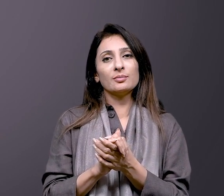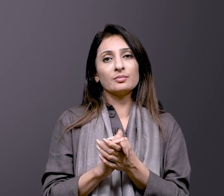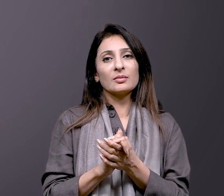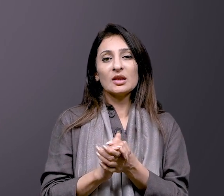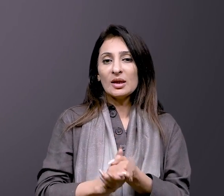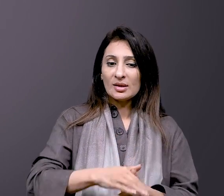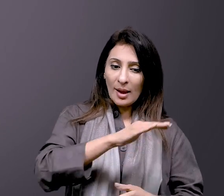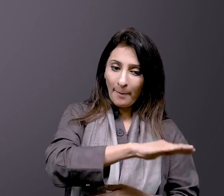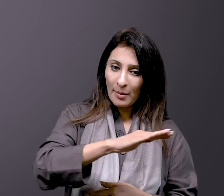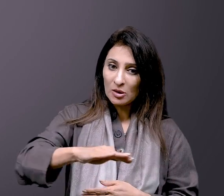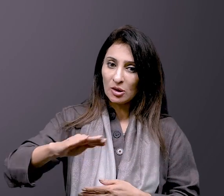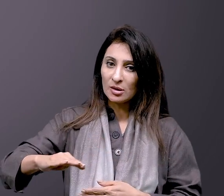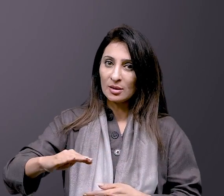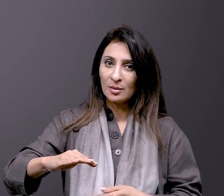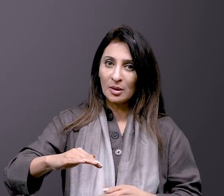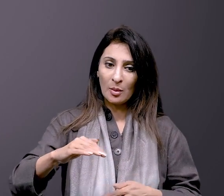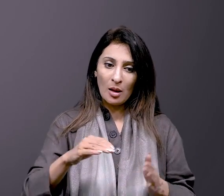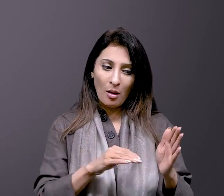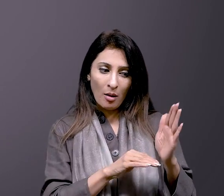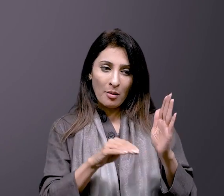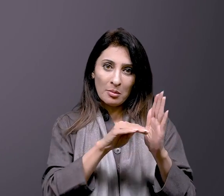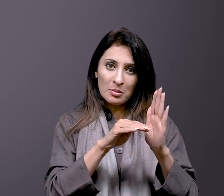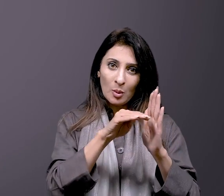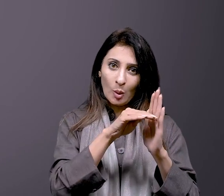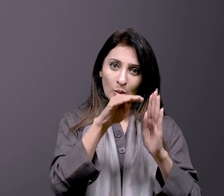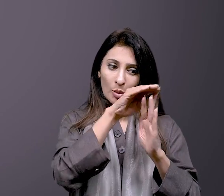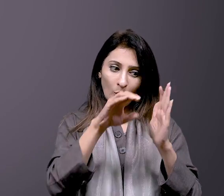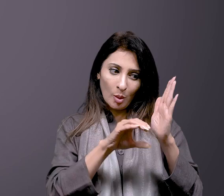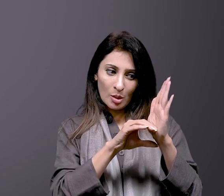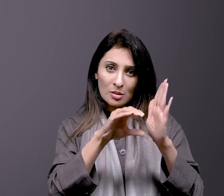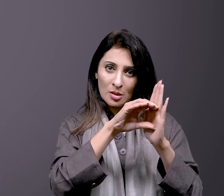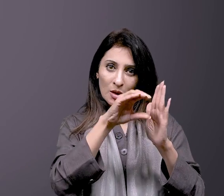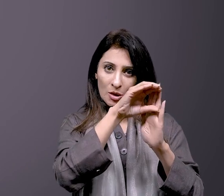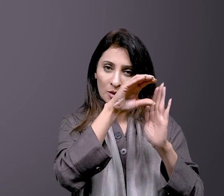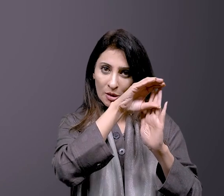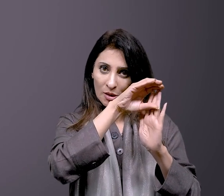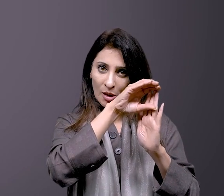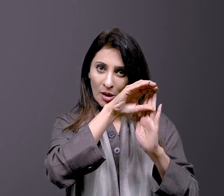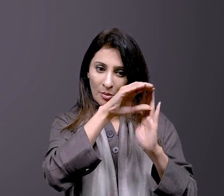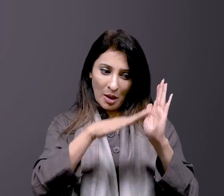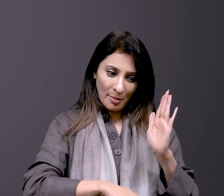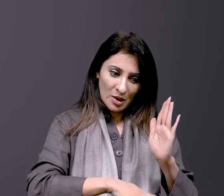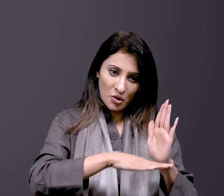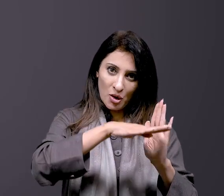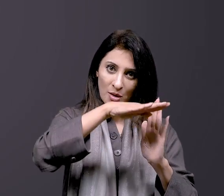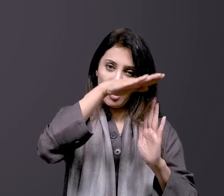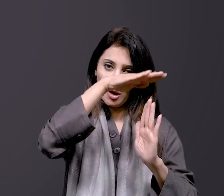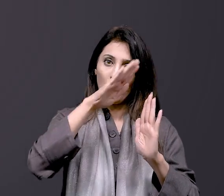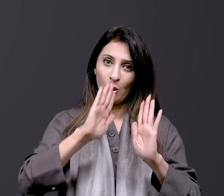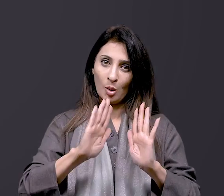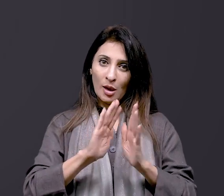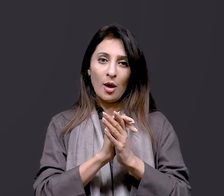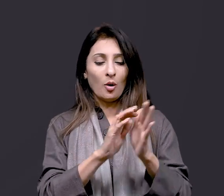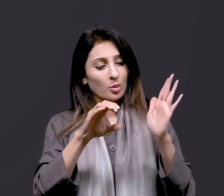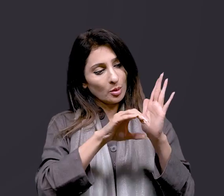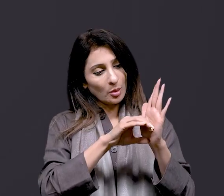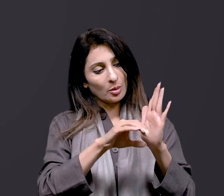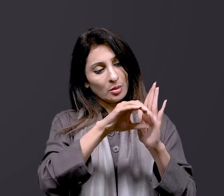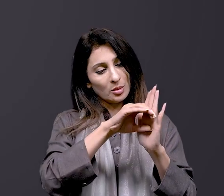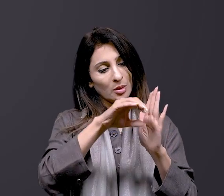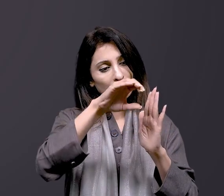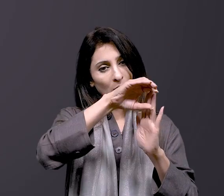through developmental stages in life. And as they go through their developmental stages, they also